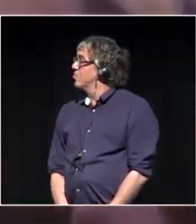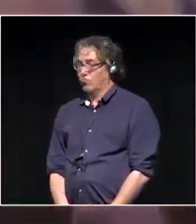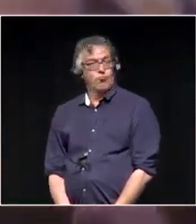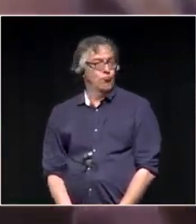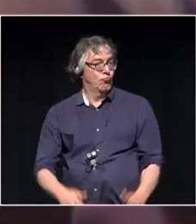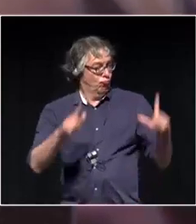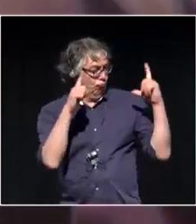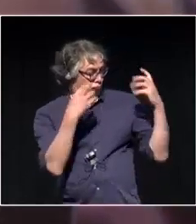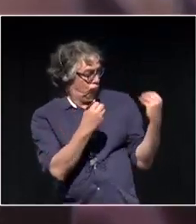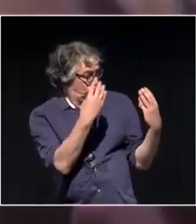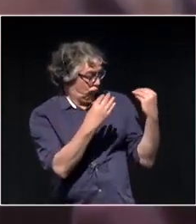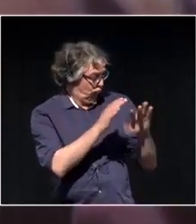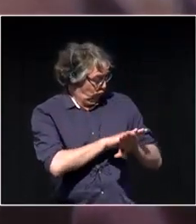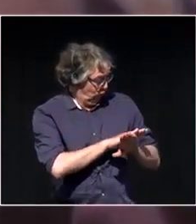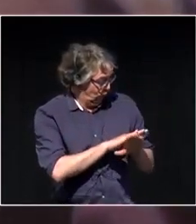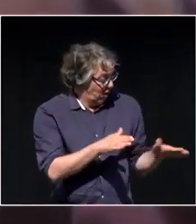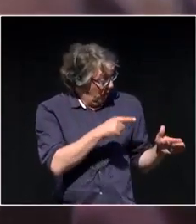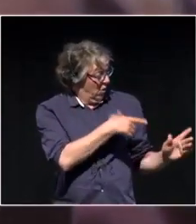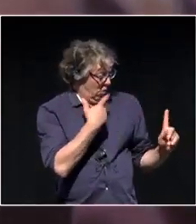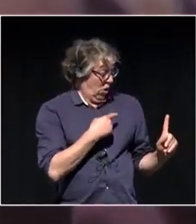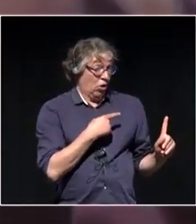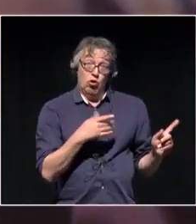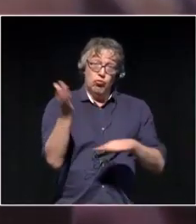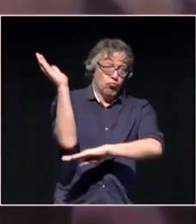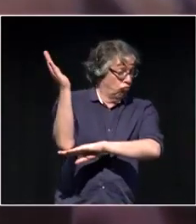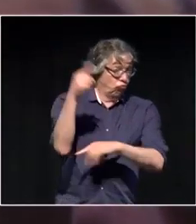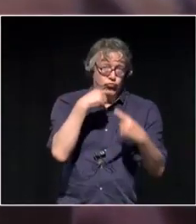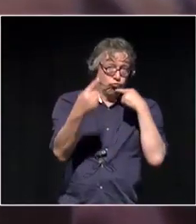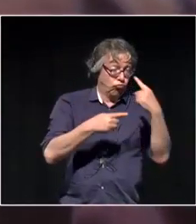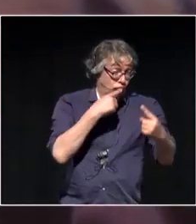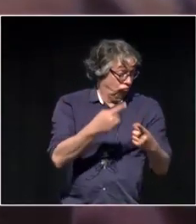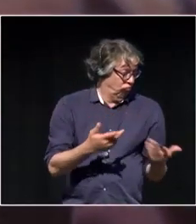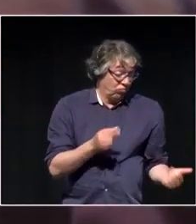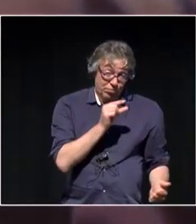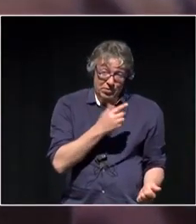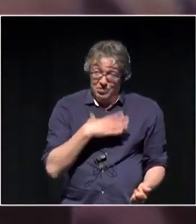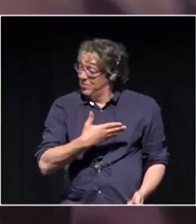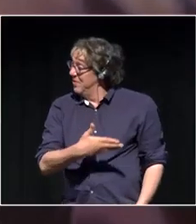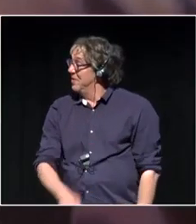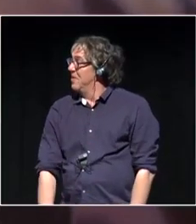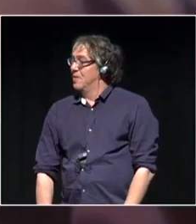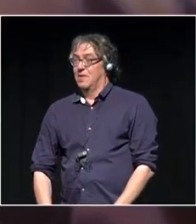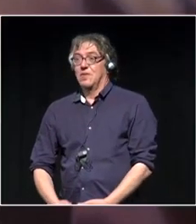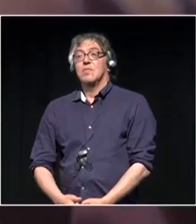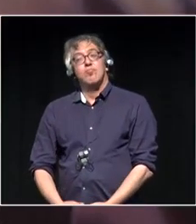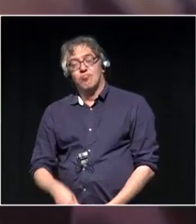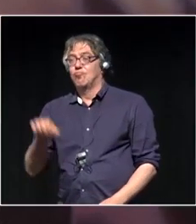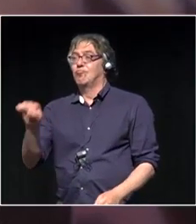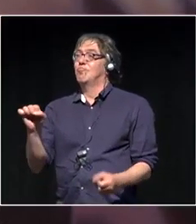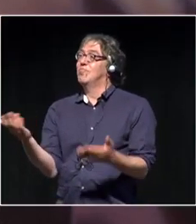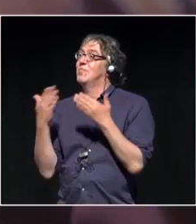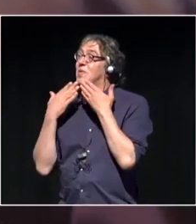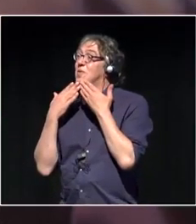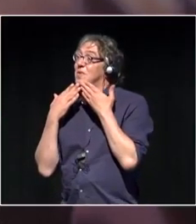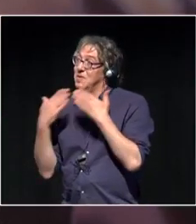would you like to say a few words to accept your speech? I'll just raise the microphone a bit. Thank you very much to